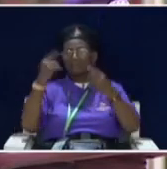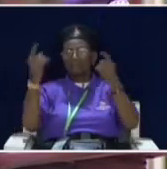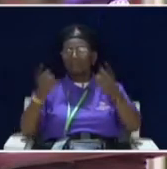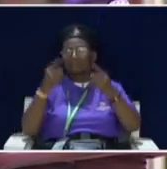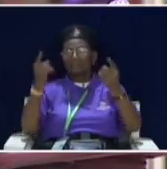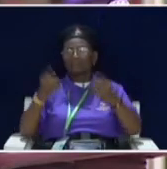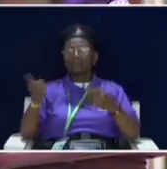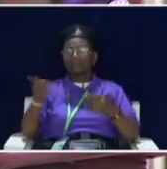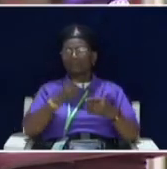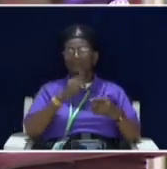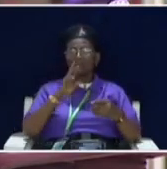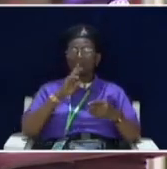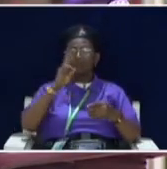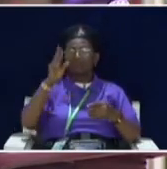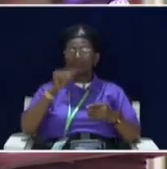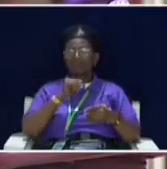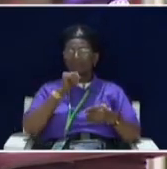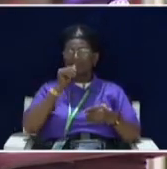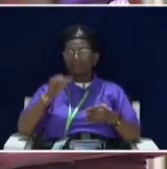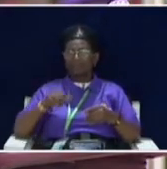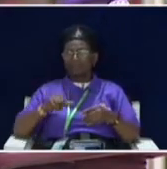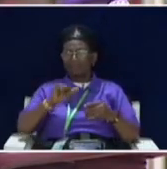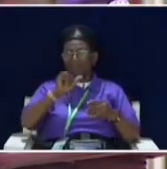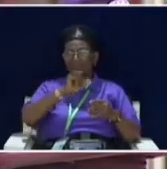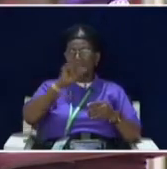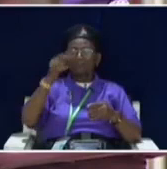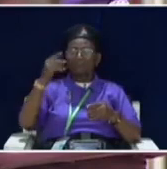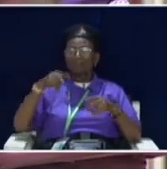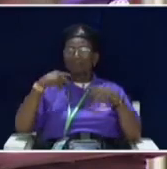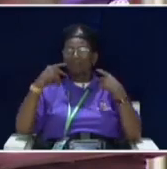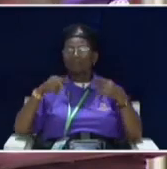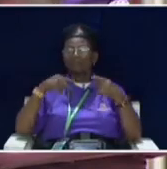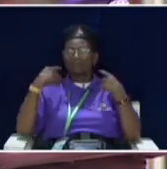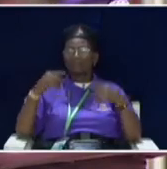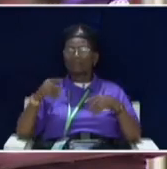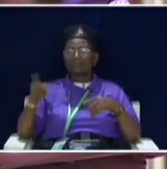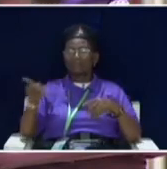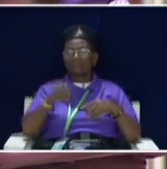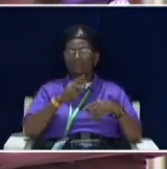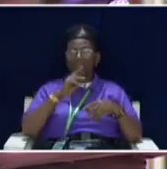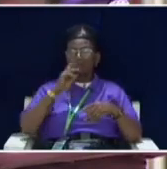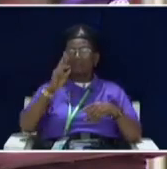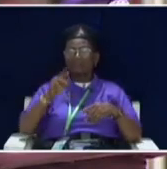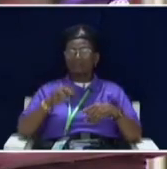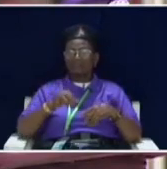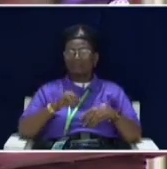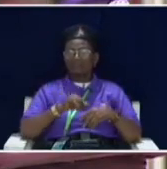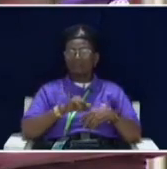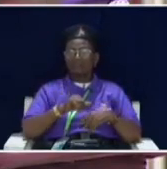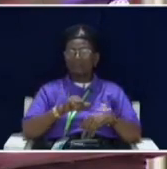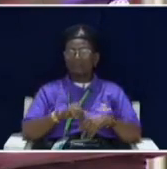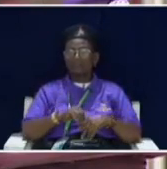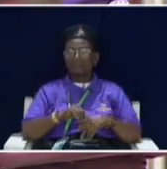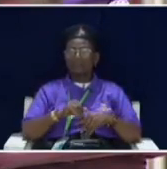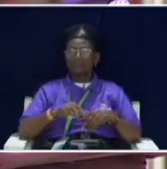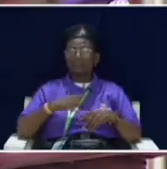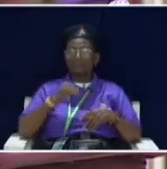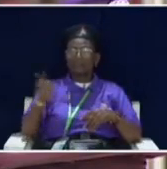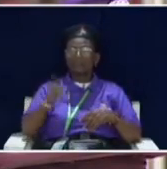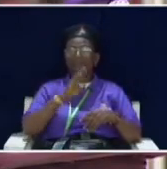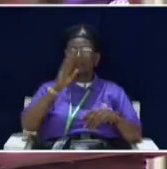deceiving the pastor. You are deceiving yourself. And you are